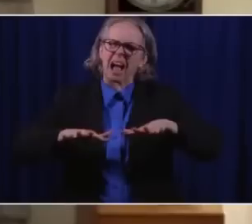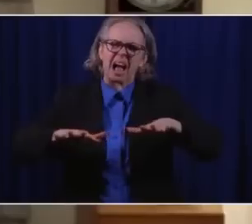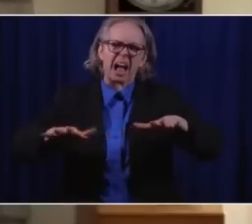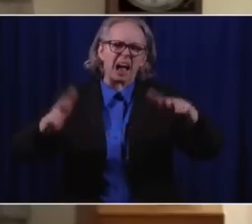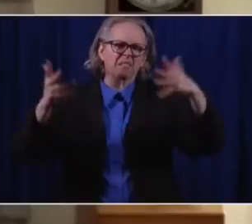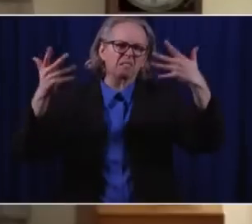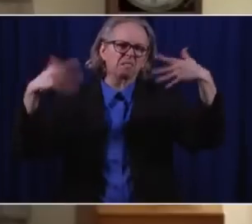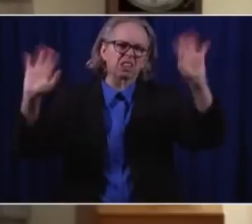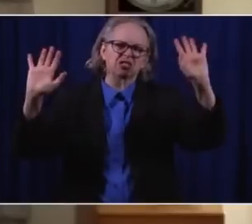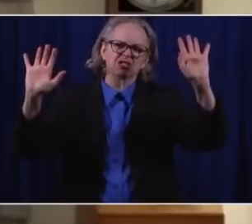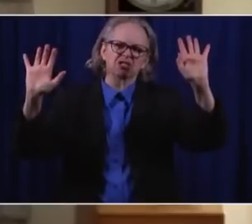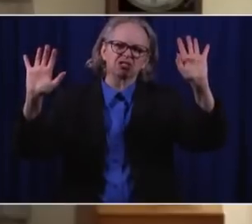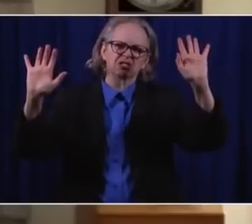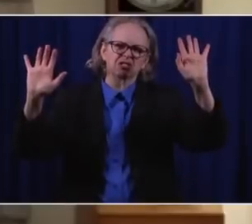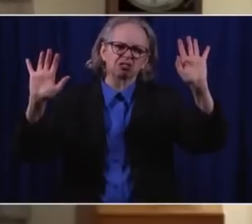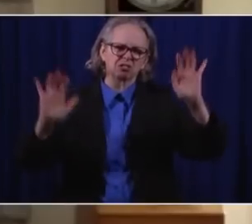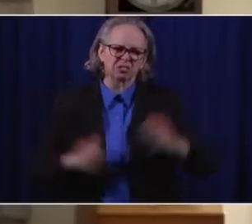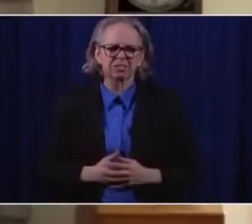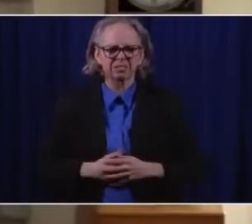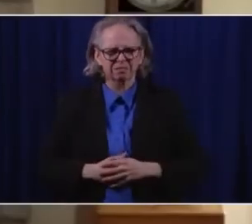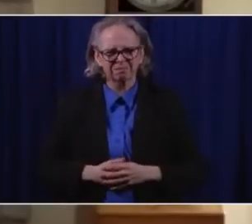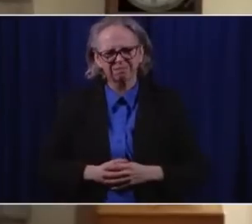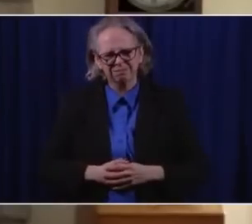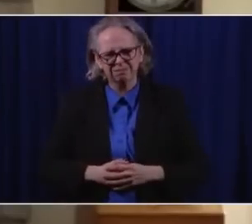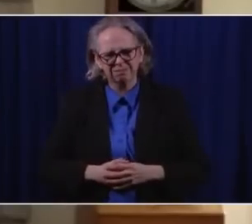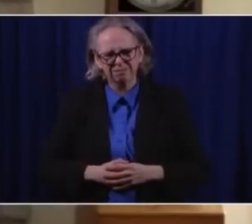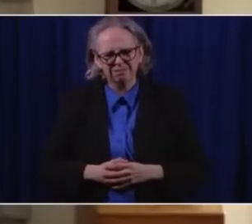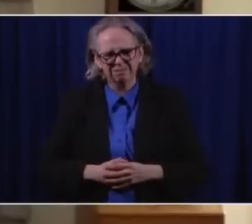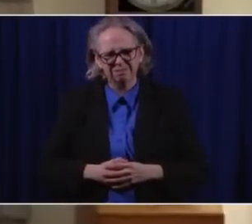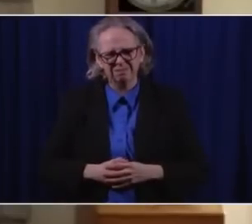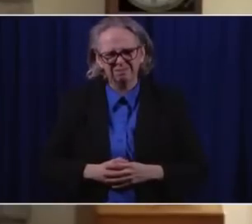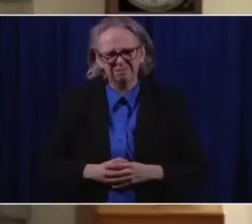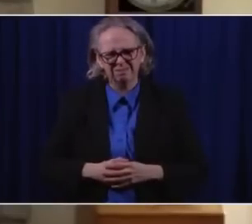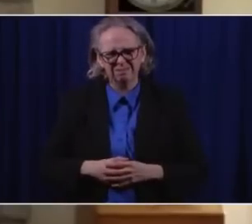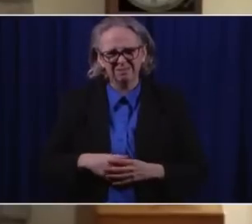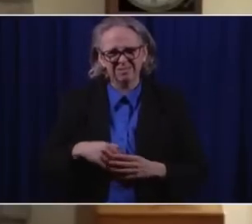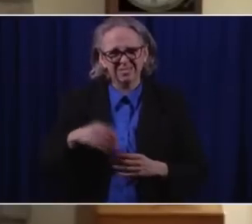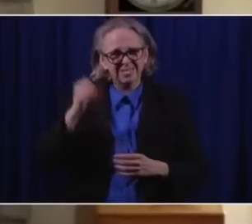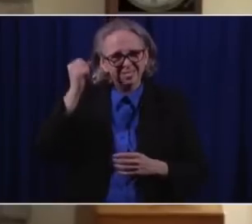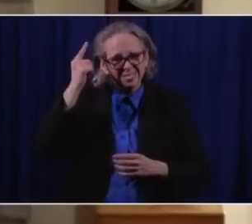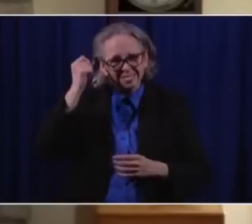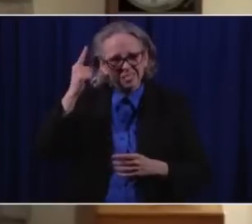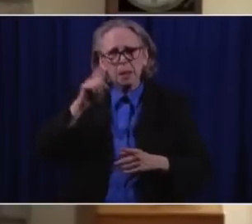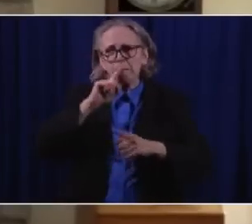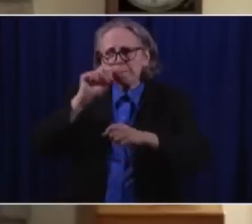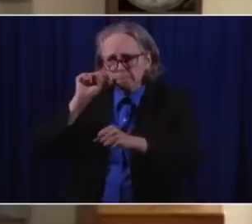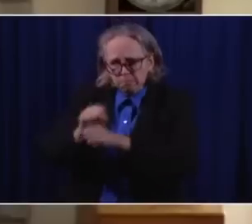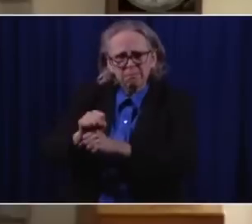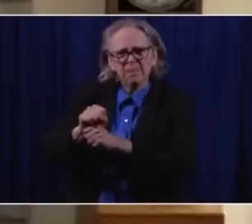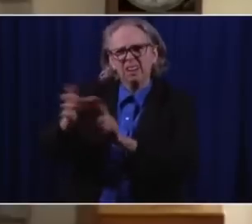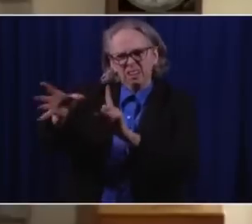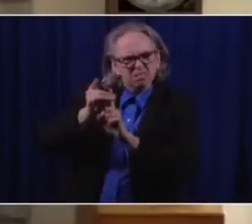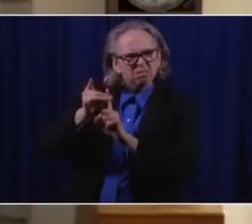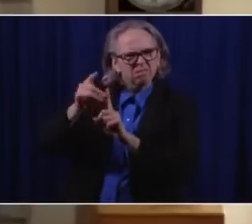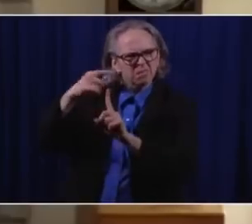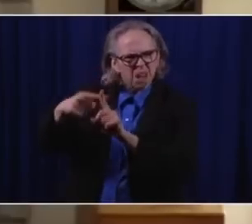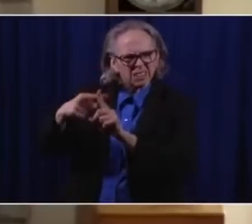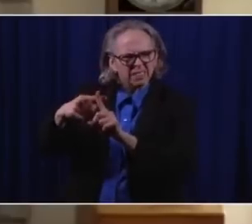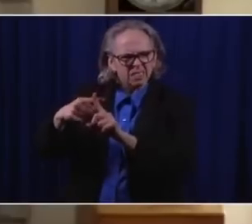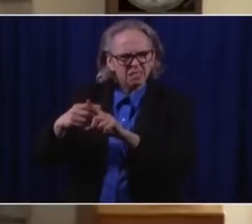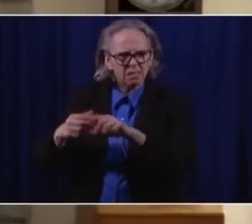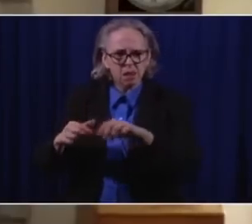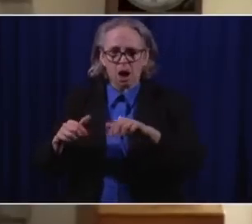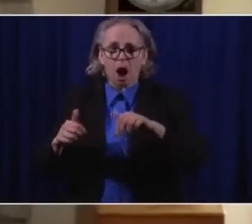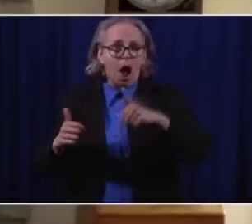people who have been confirmed and just the people who have actually tested. We also know that there are people who don't show that they have the